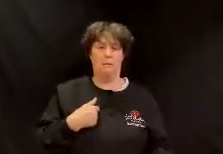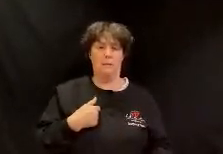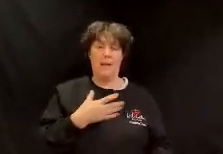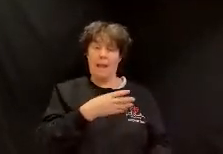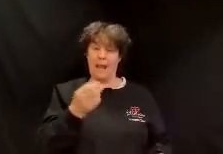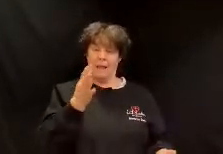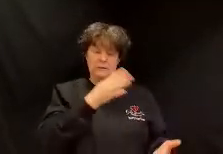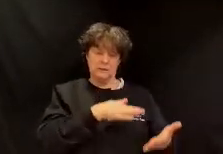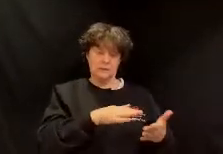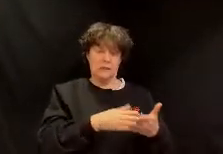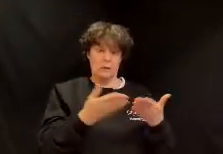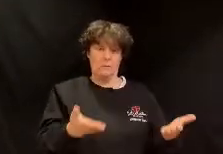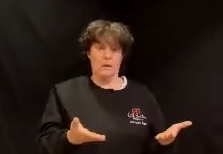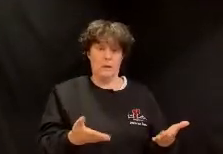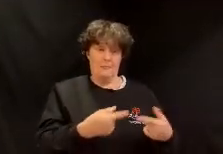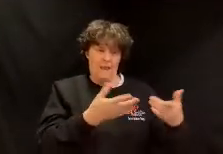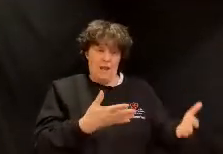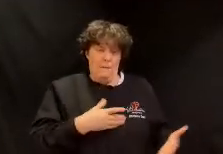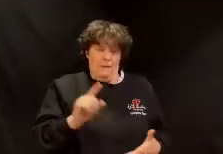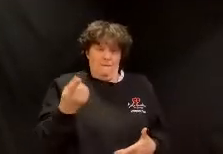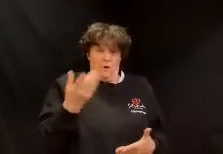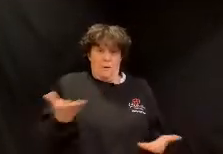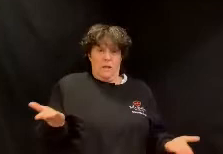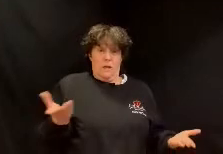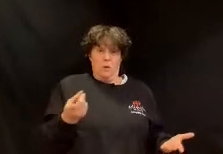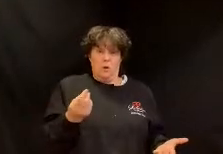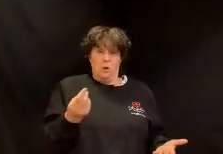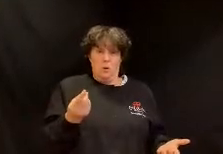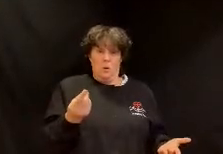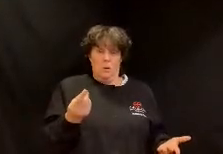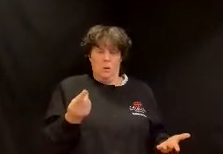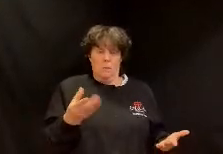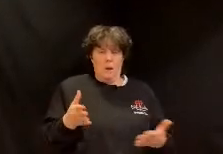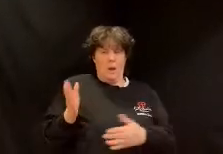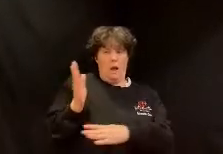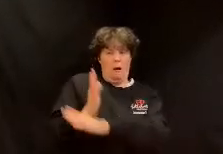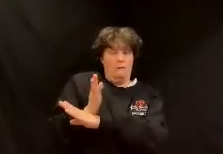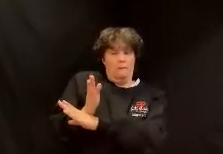The first thing the enemy always tries to do is cut you off from people.